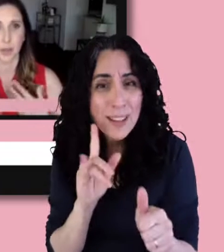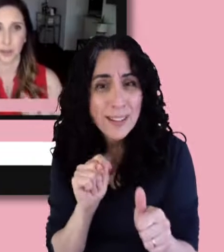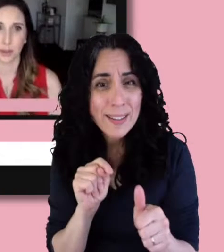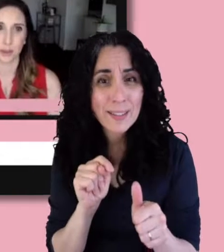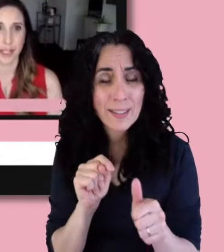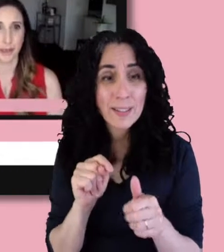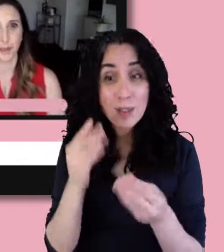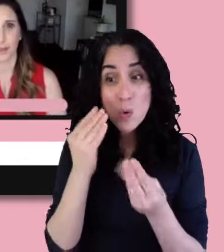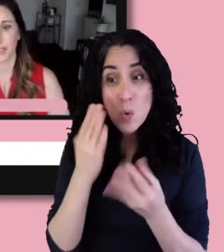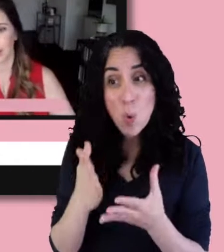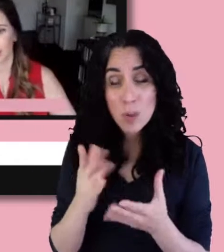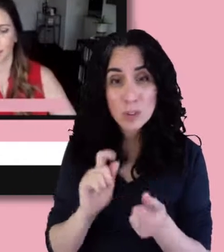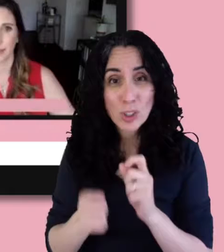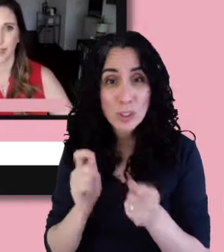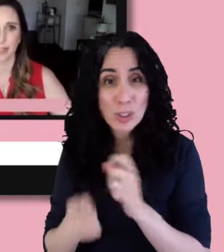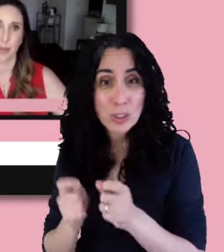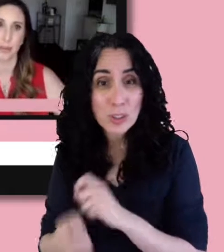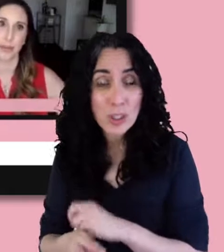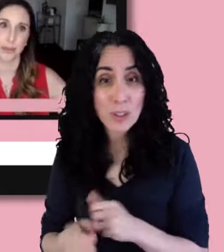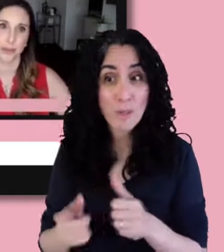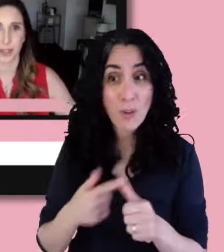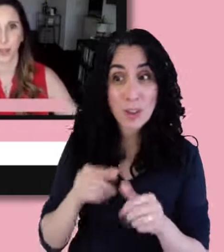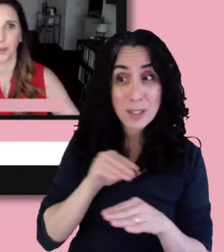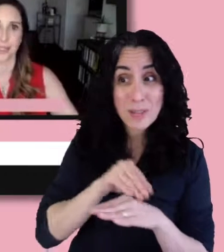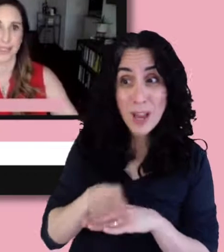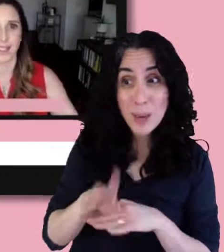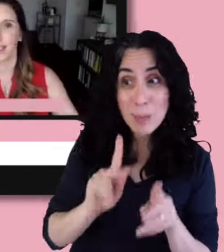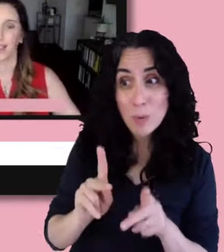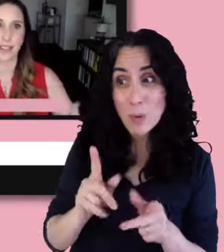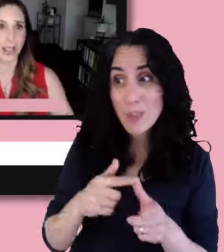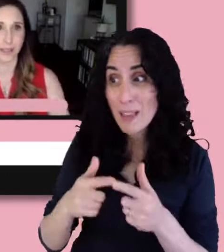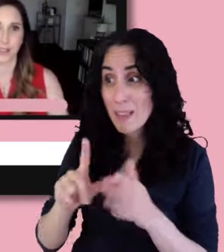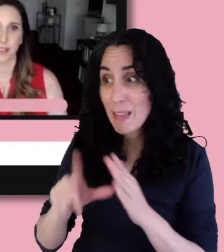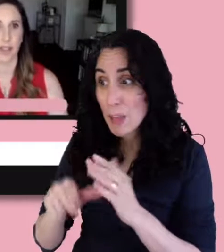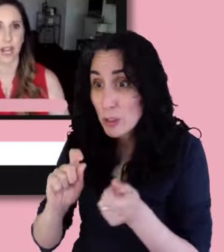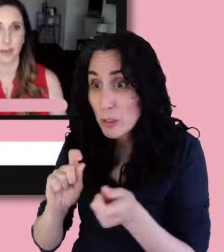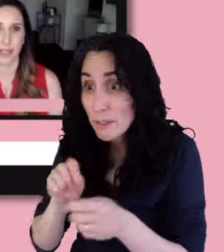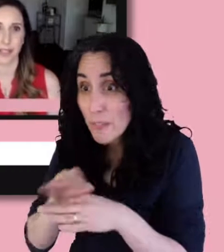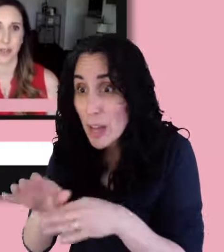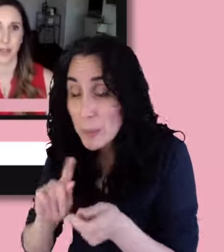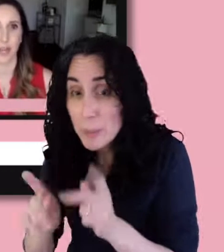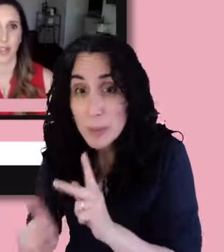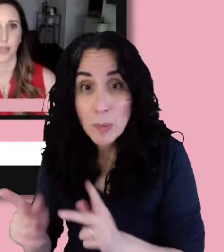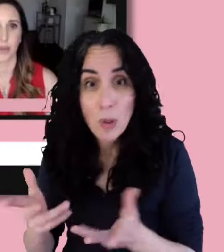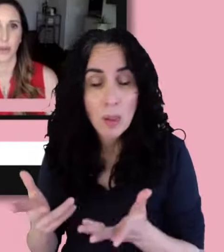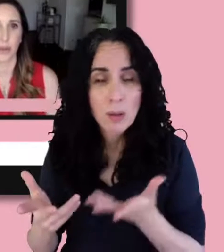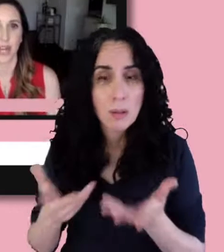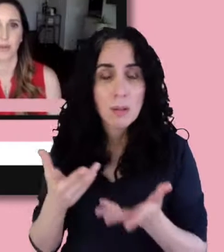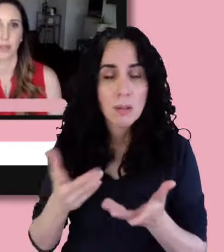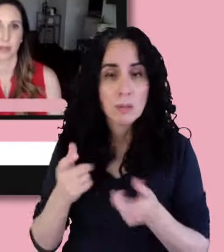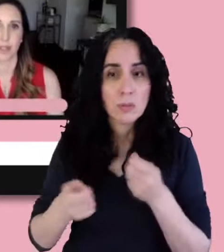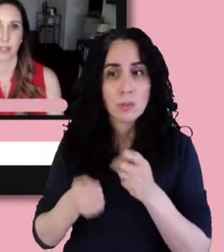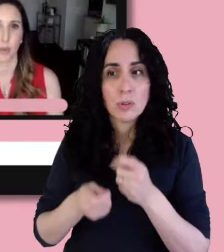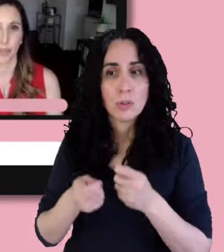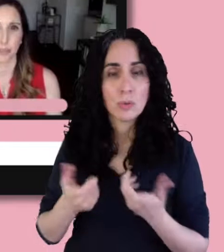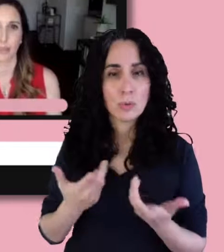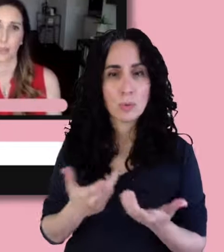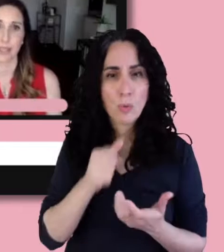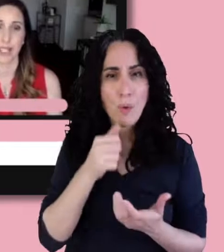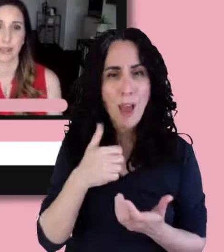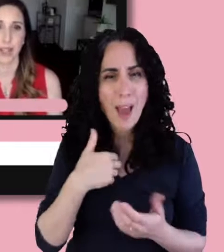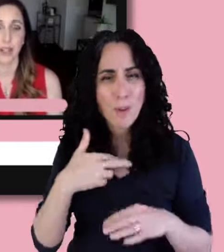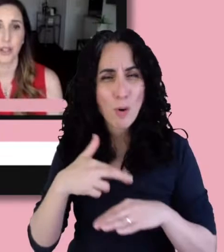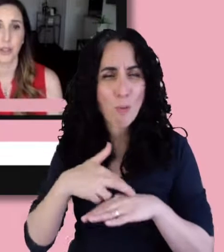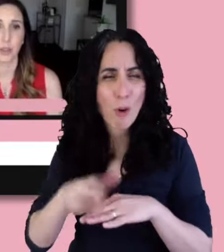keep you on your feet. First, it doesn't affect people. It's a lot of things are happening so that you don't have a reference point that